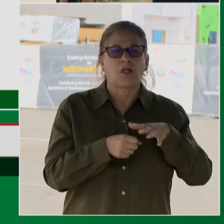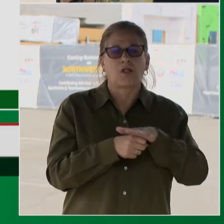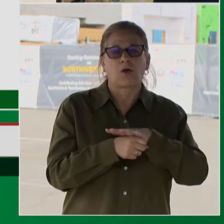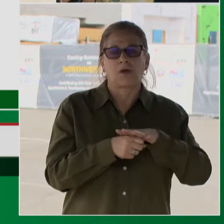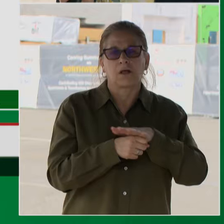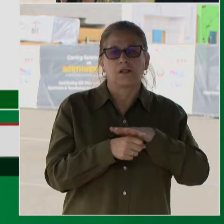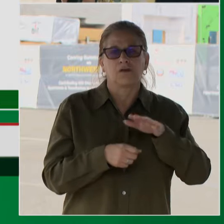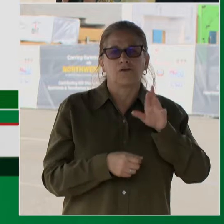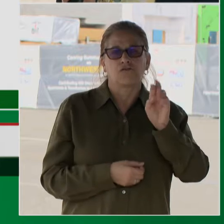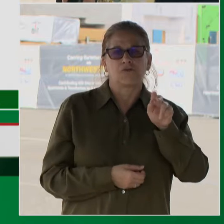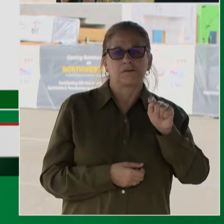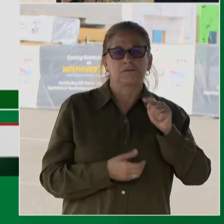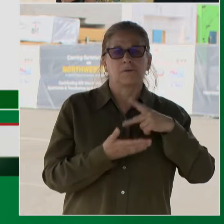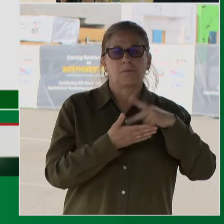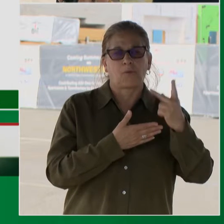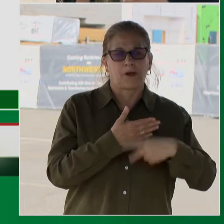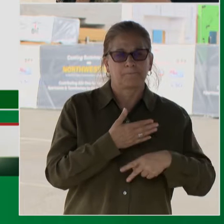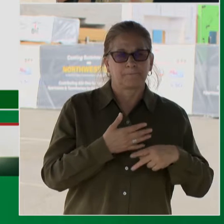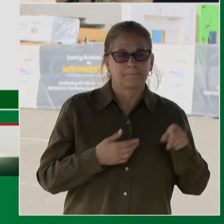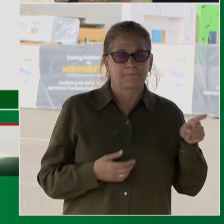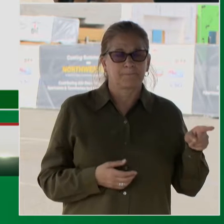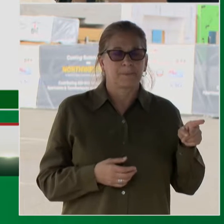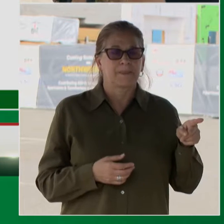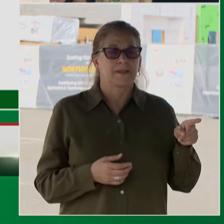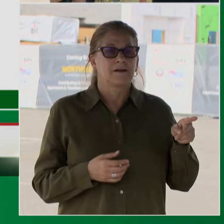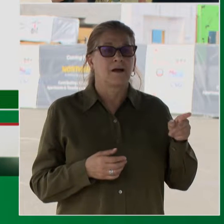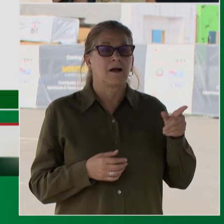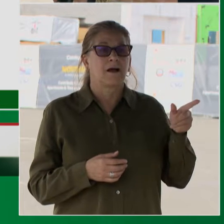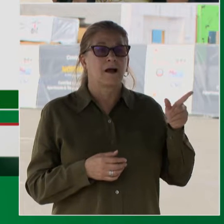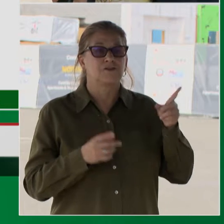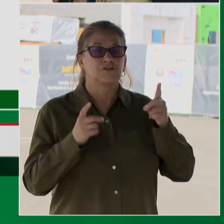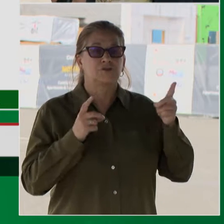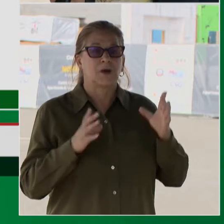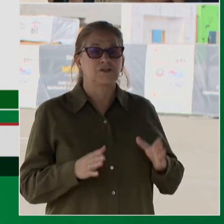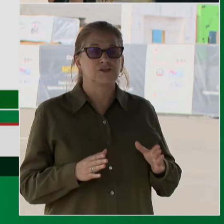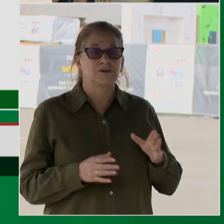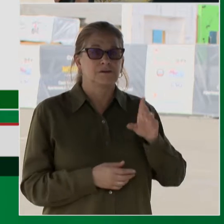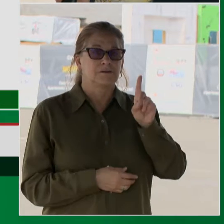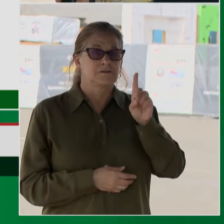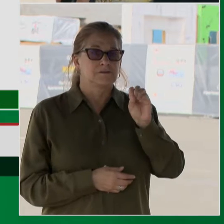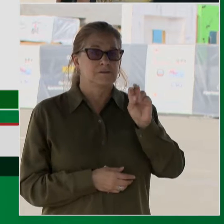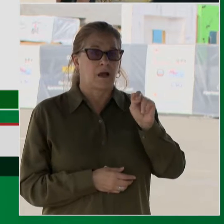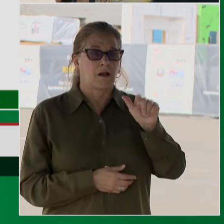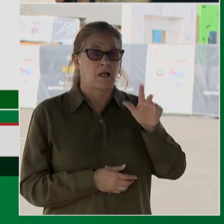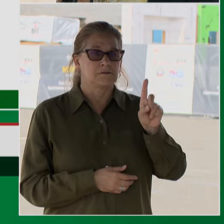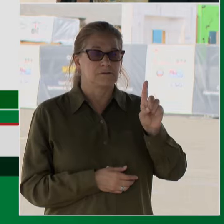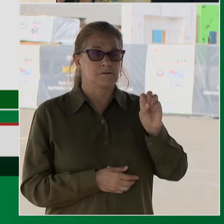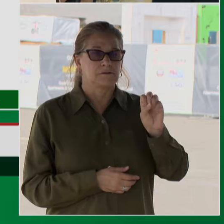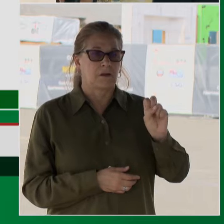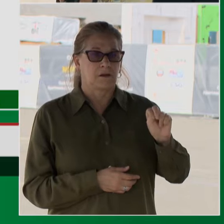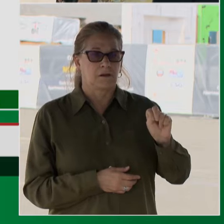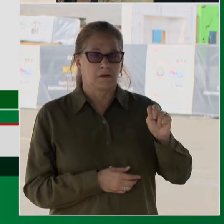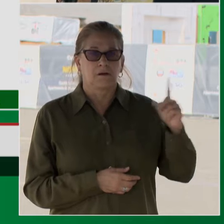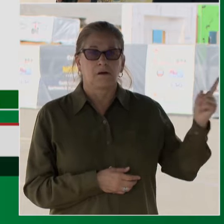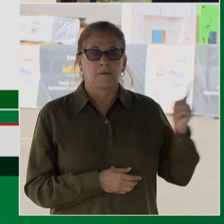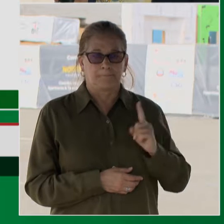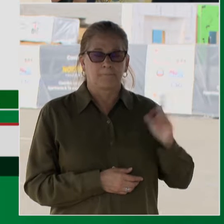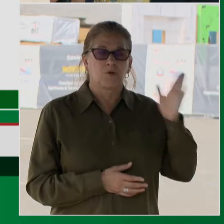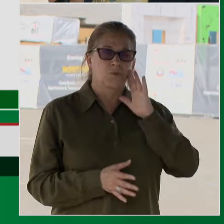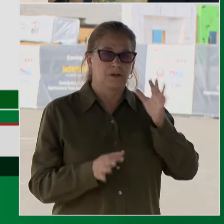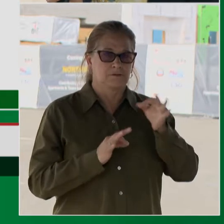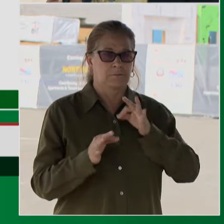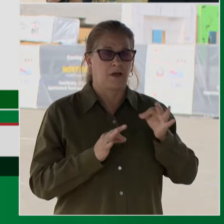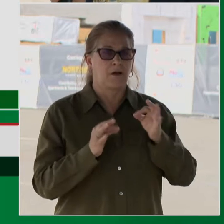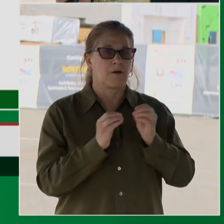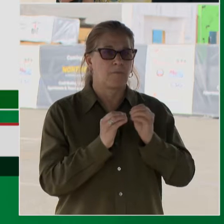Director Donaldson will talk a little bit more about that. That's big, that's exciting. But one that we haven't talked as much about is a bit smaller, but